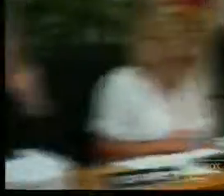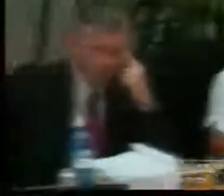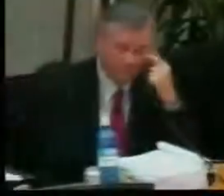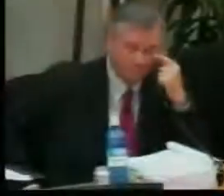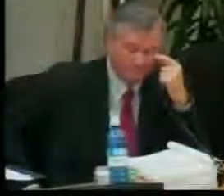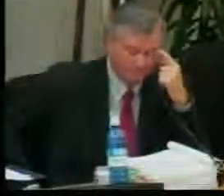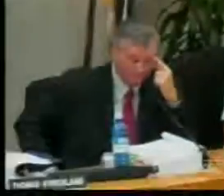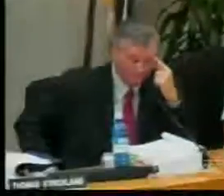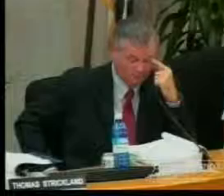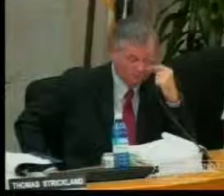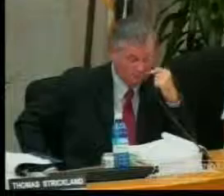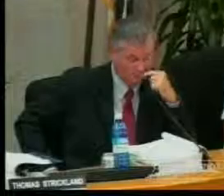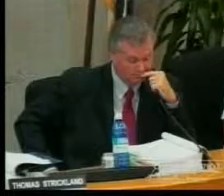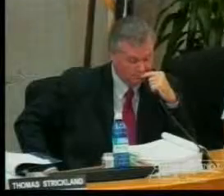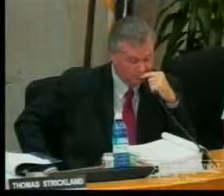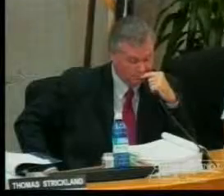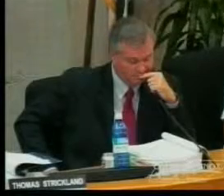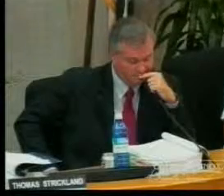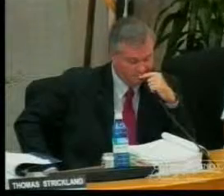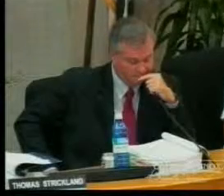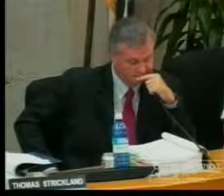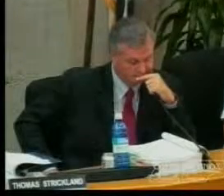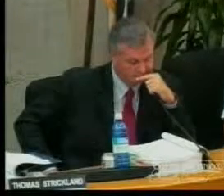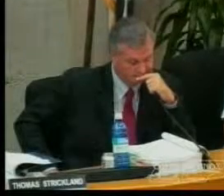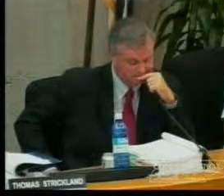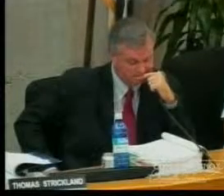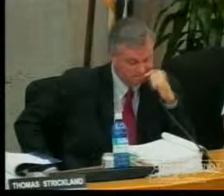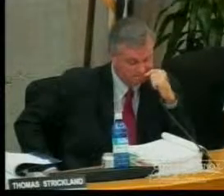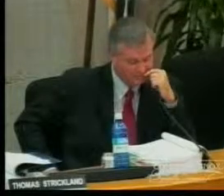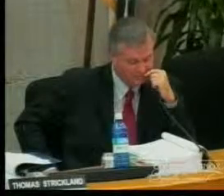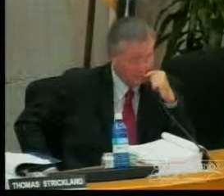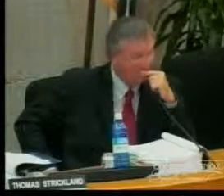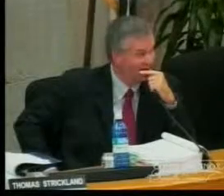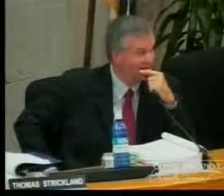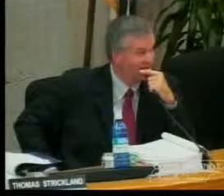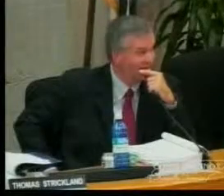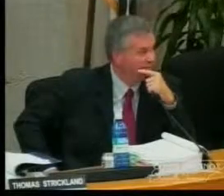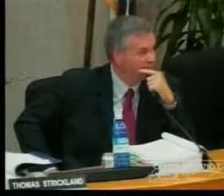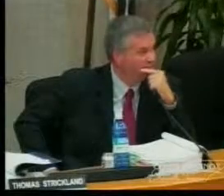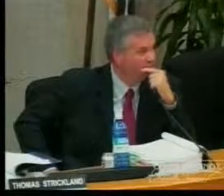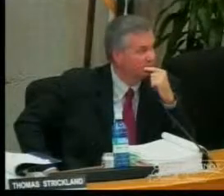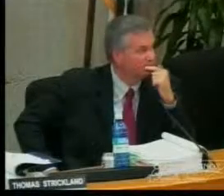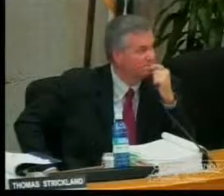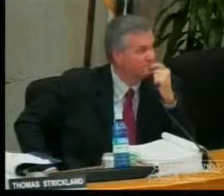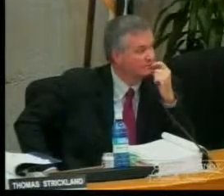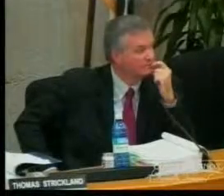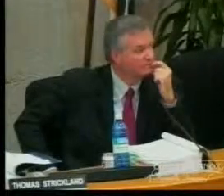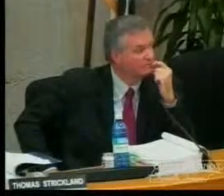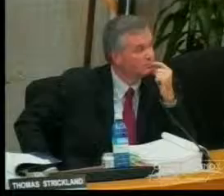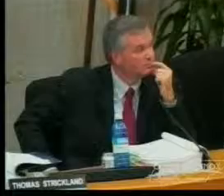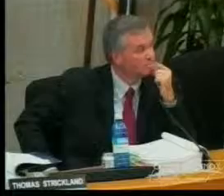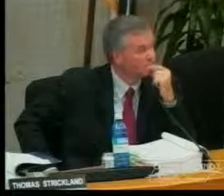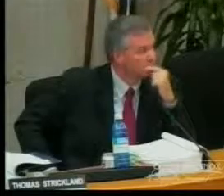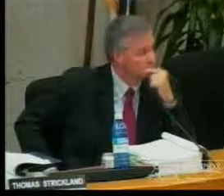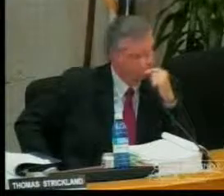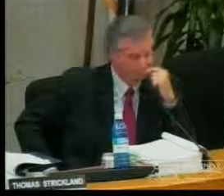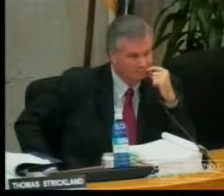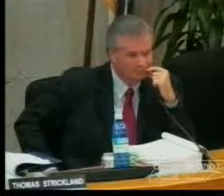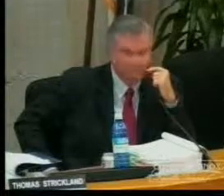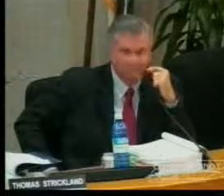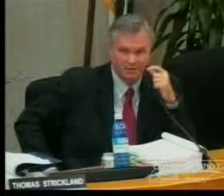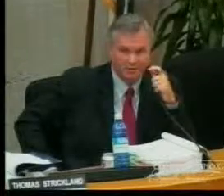O-02-8-104, subsection 1, 9, 2302. Intergovernmental. Voted to